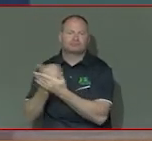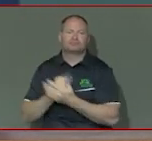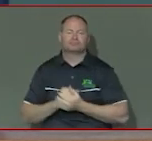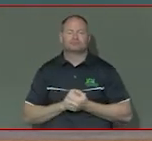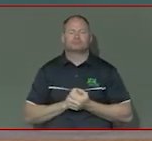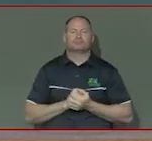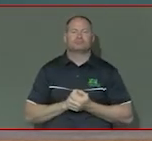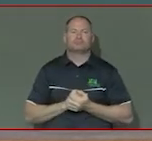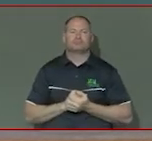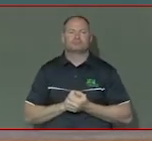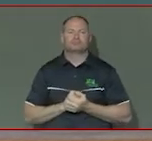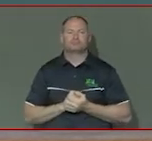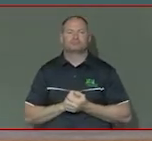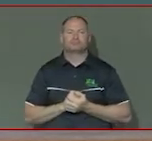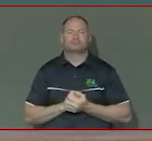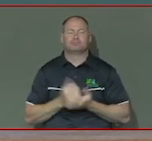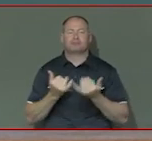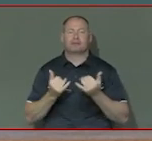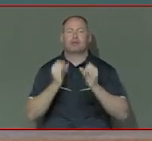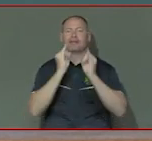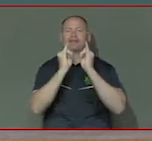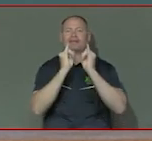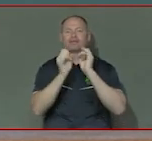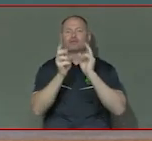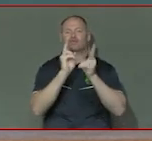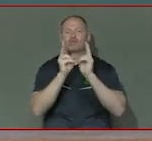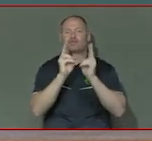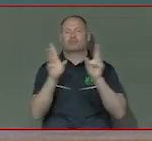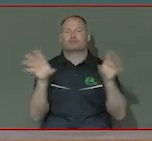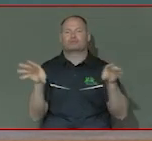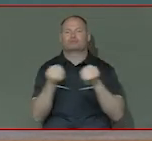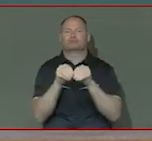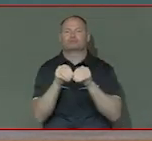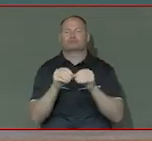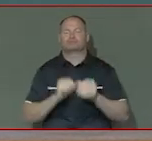12 goes together. Number 11 and 12.